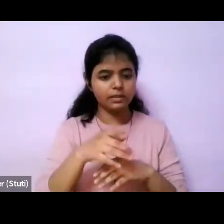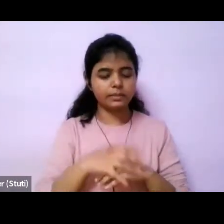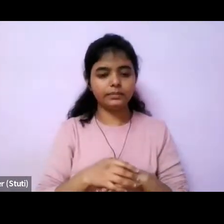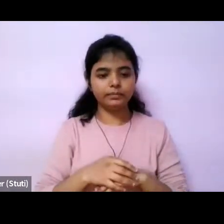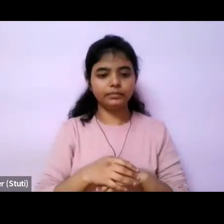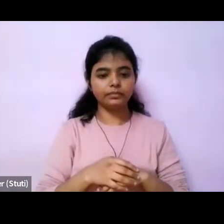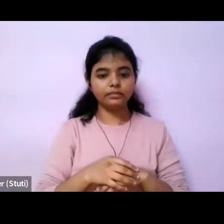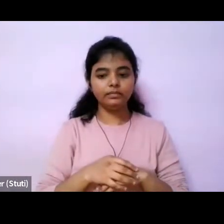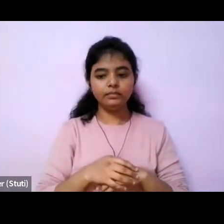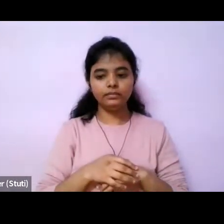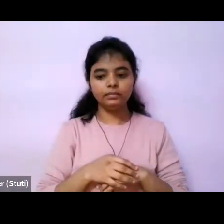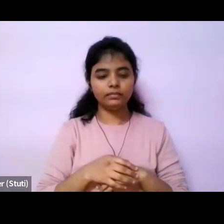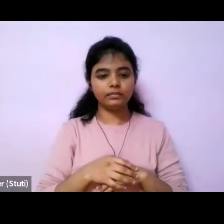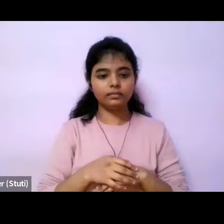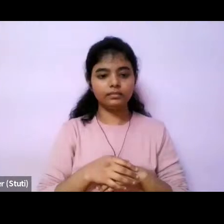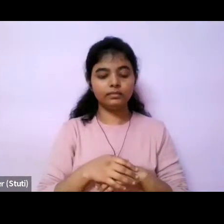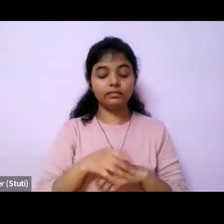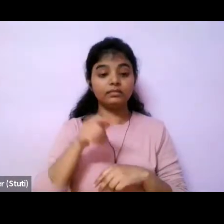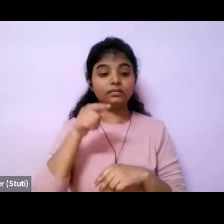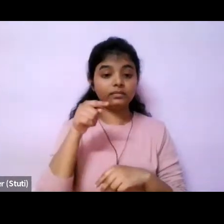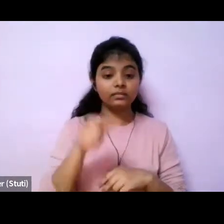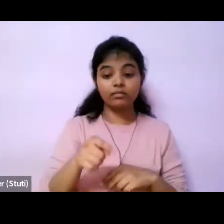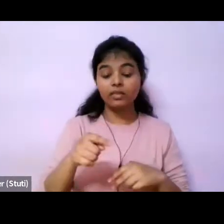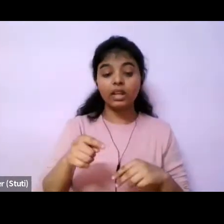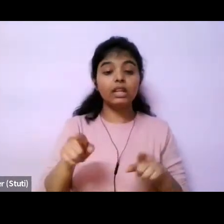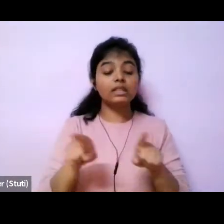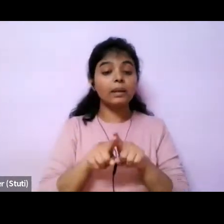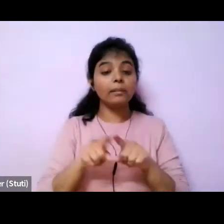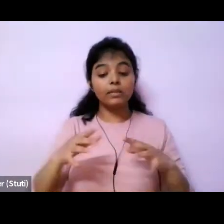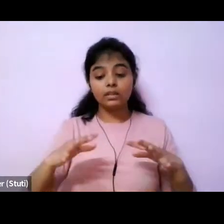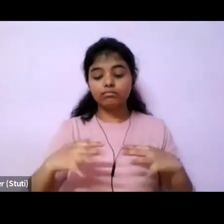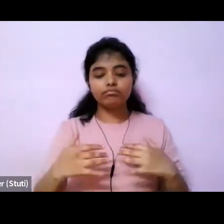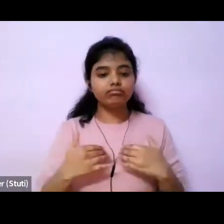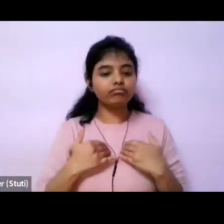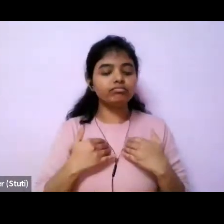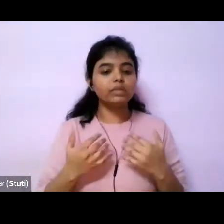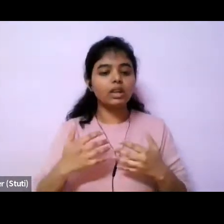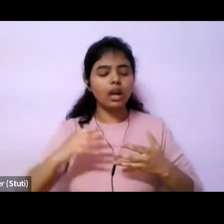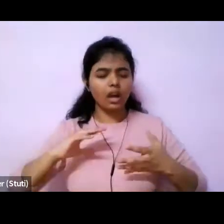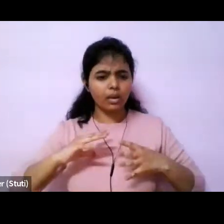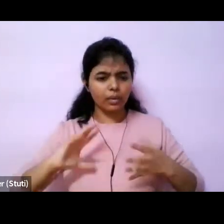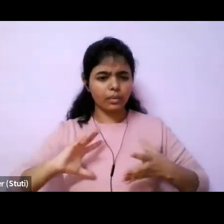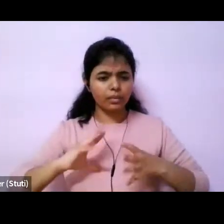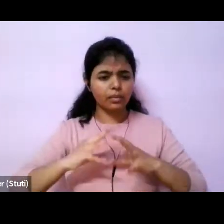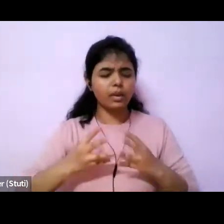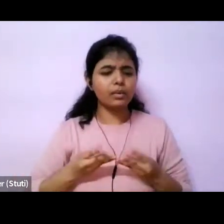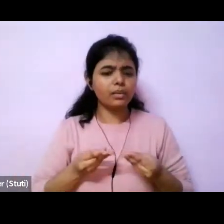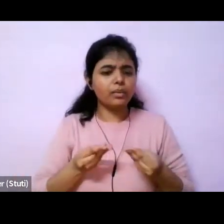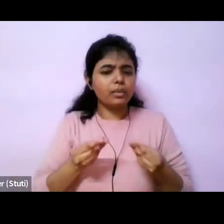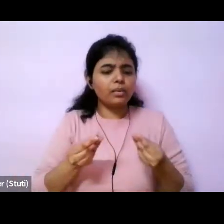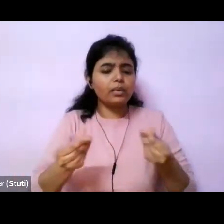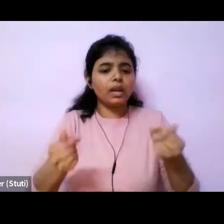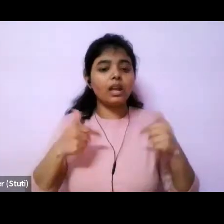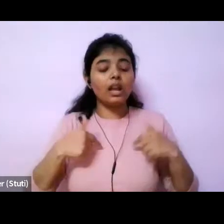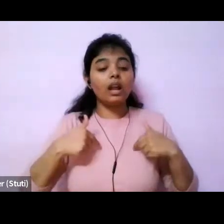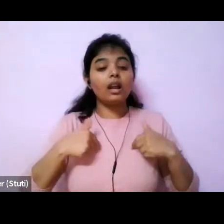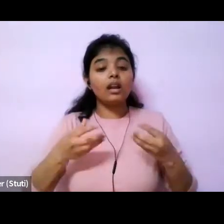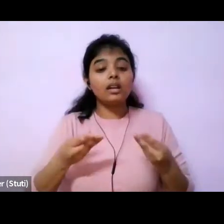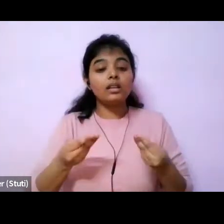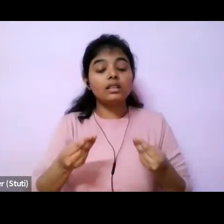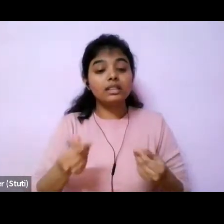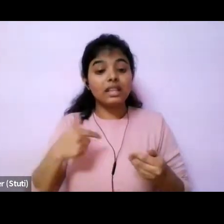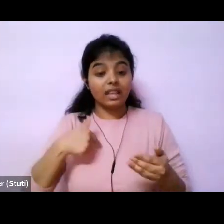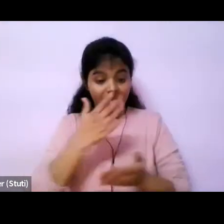moves on to a narrative of healing, wherein he heals not from his disability, but from